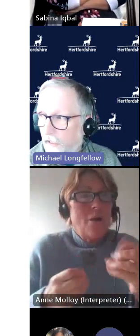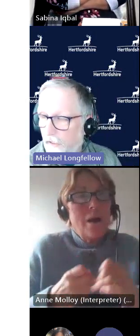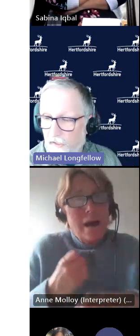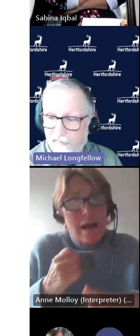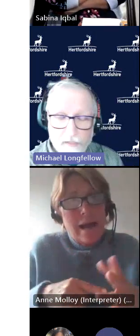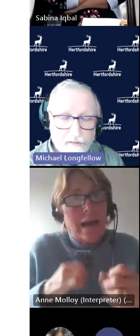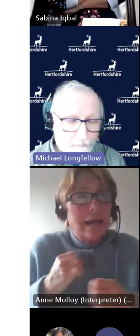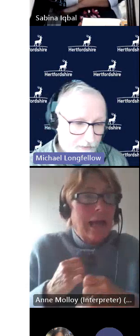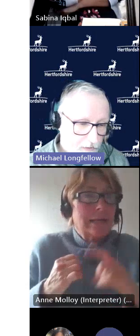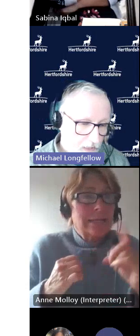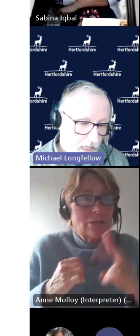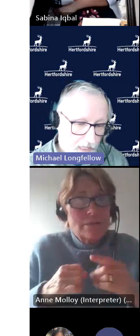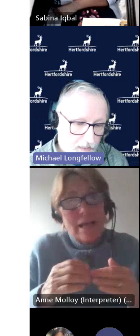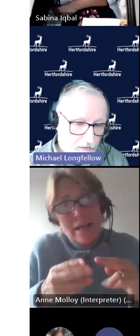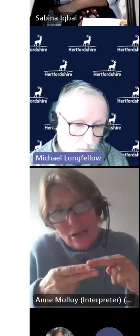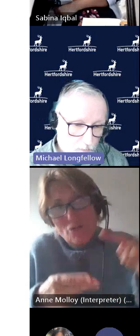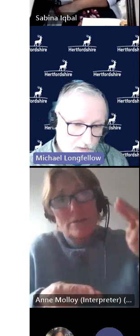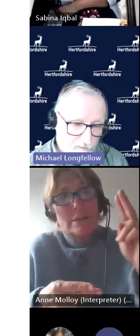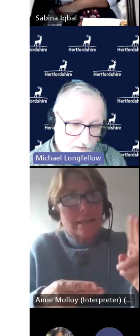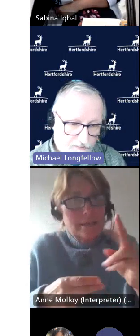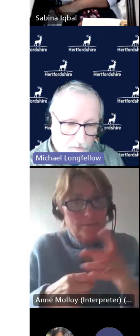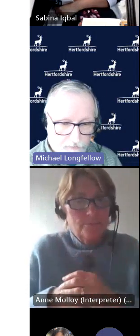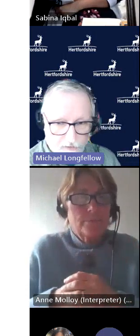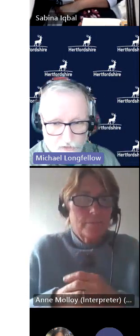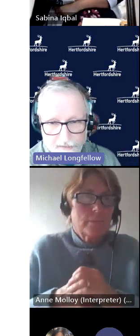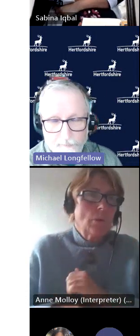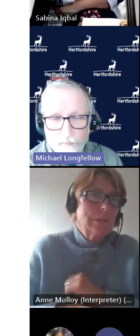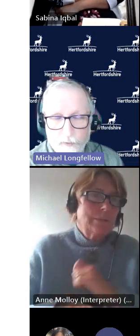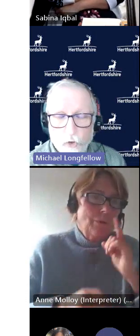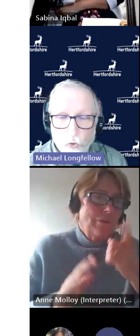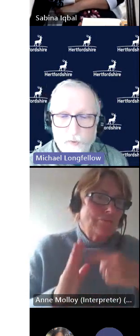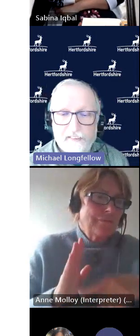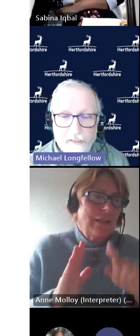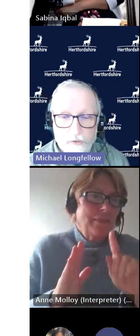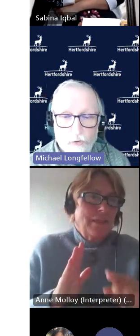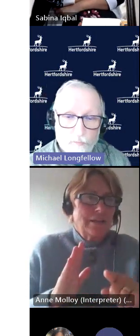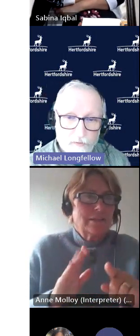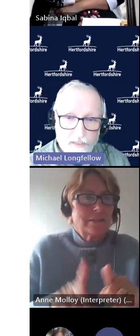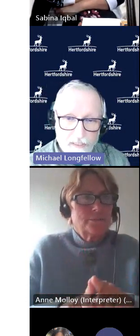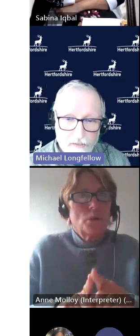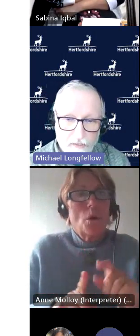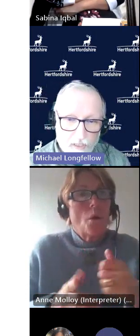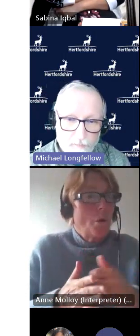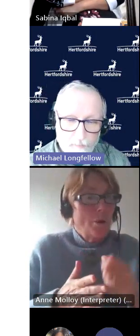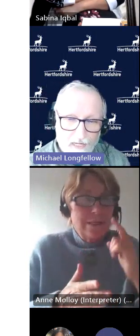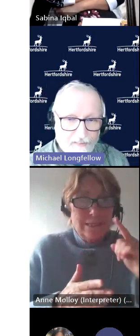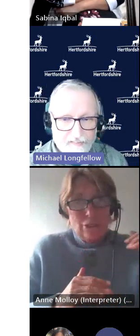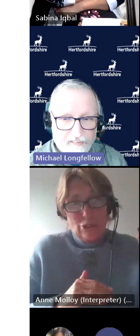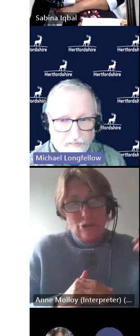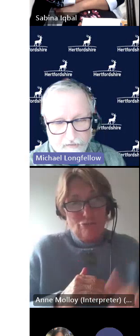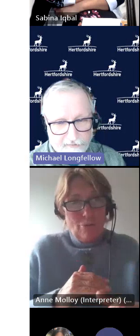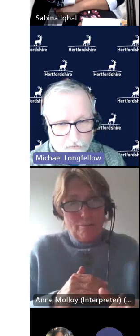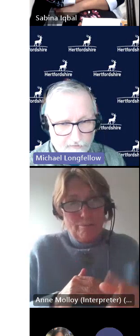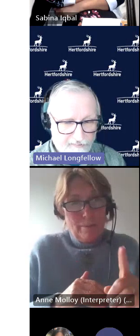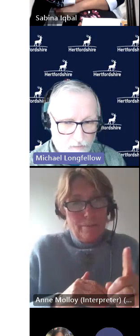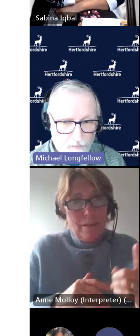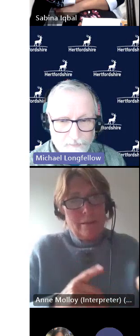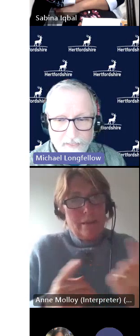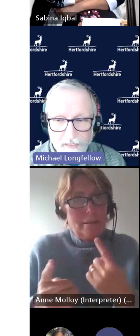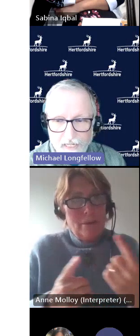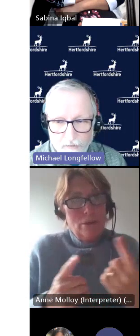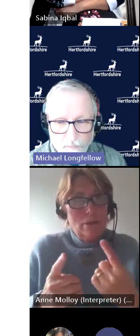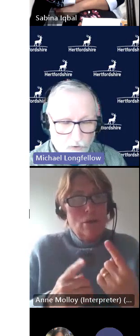again last month, and we would expect to see a reflection in that. We always see a drop in people accessing the service across